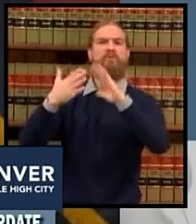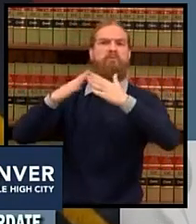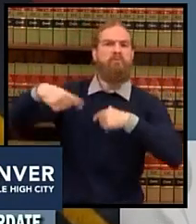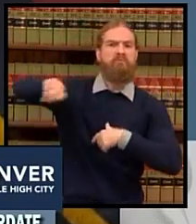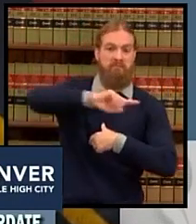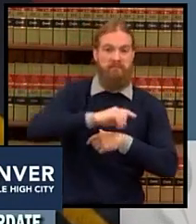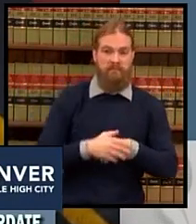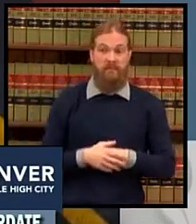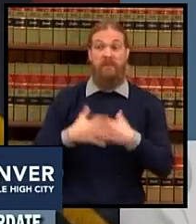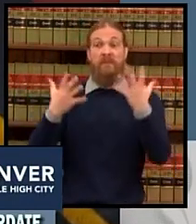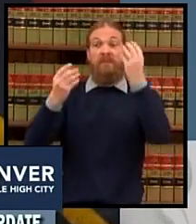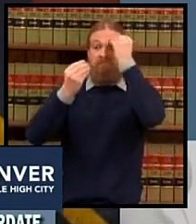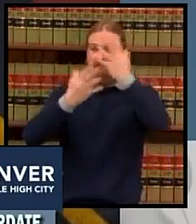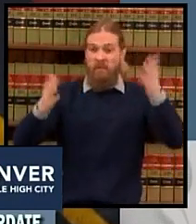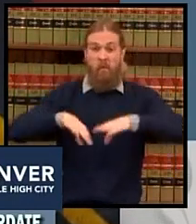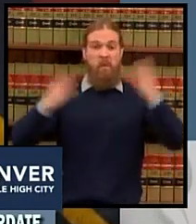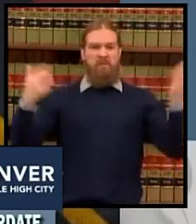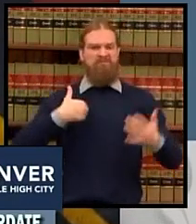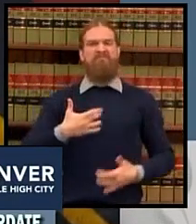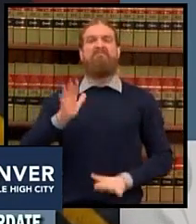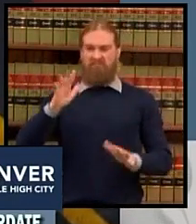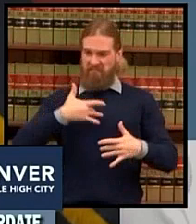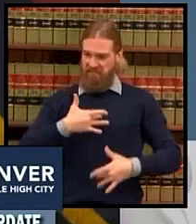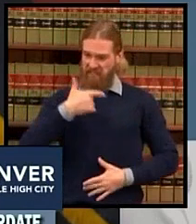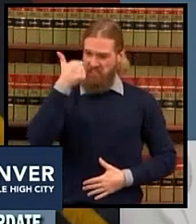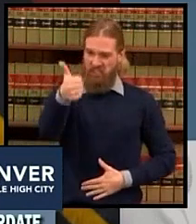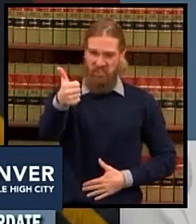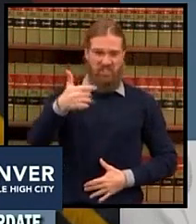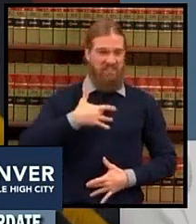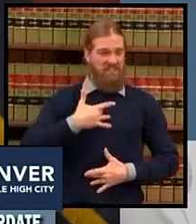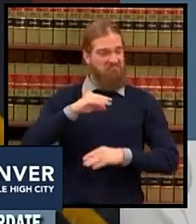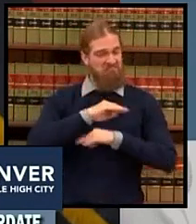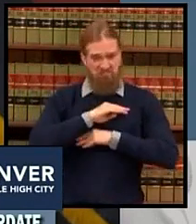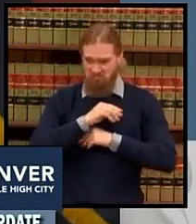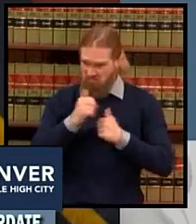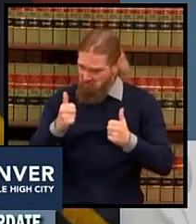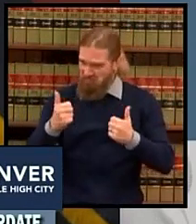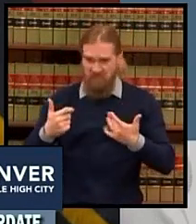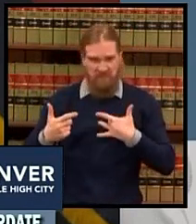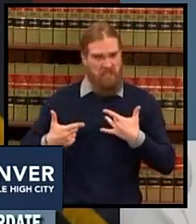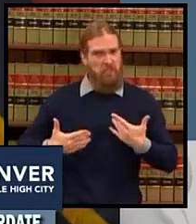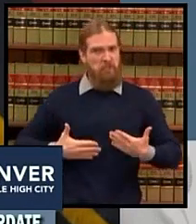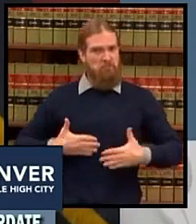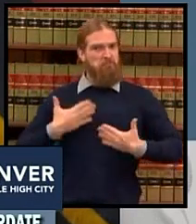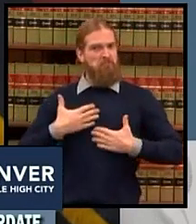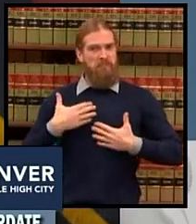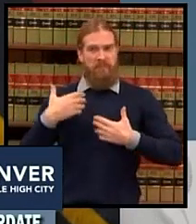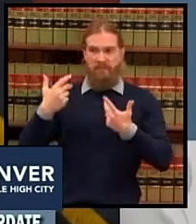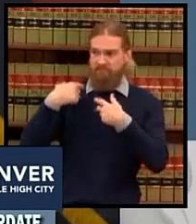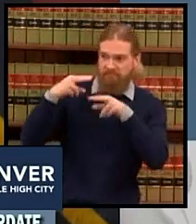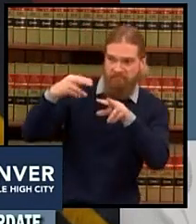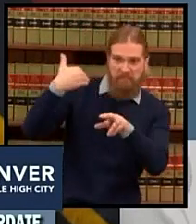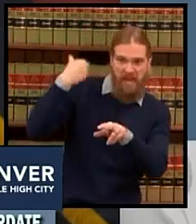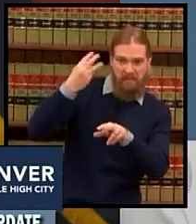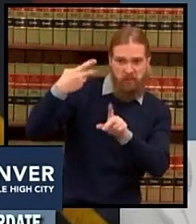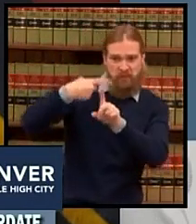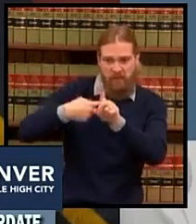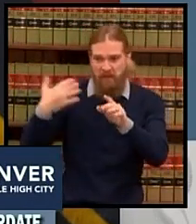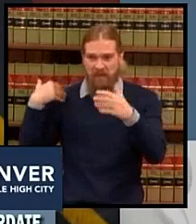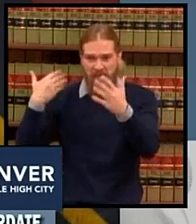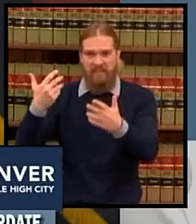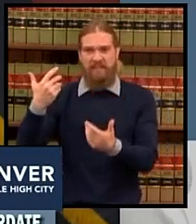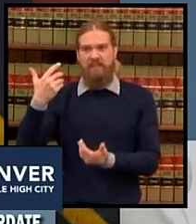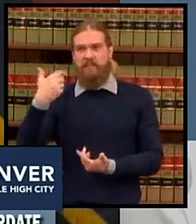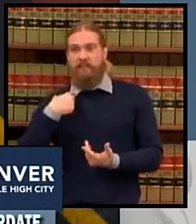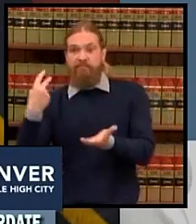are. I remember last year and even a few months ago, every time we'd give an update, I recall saying that if we stick together, we're going to